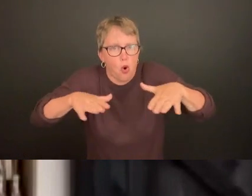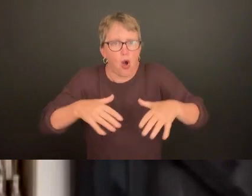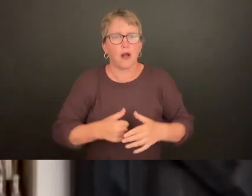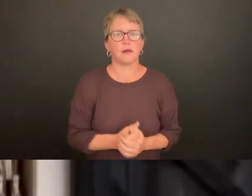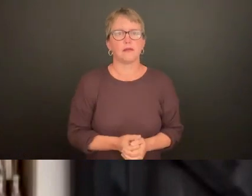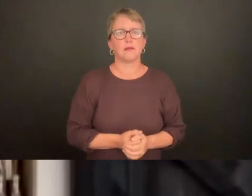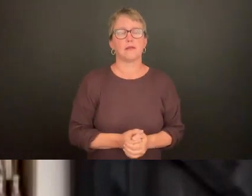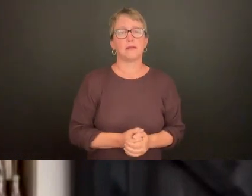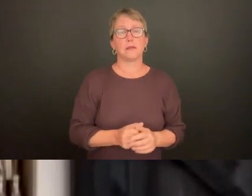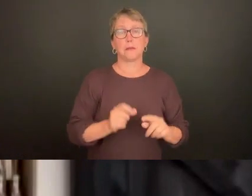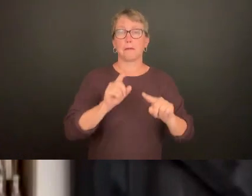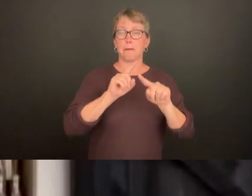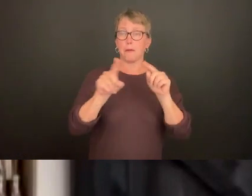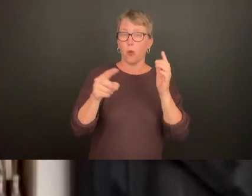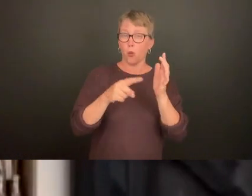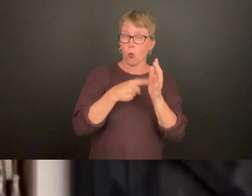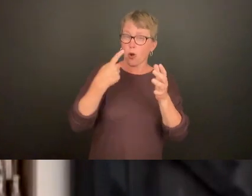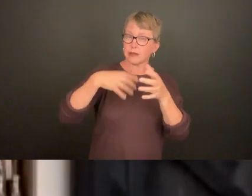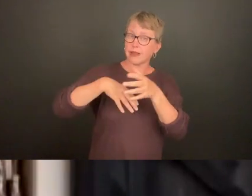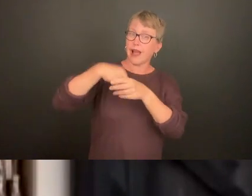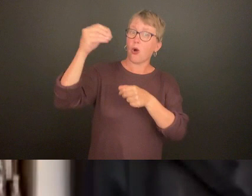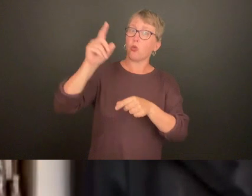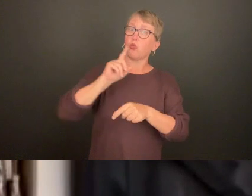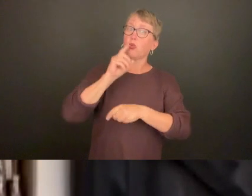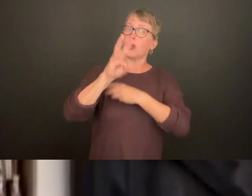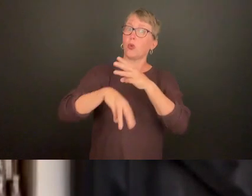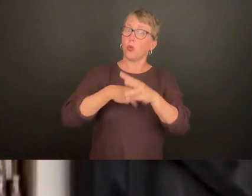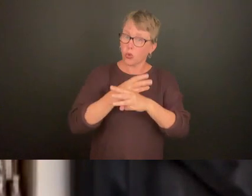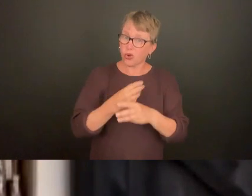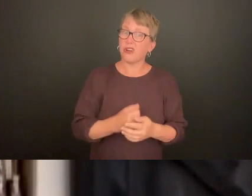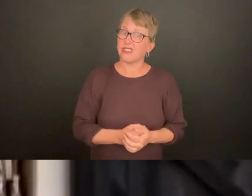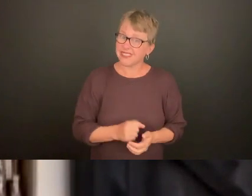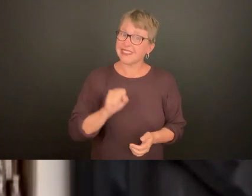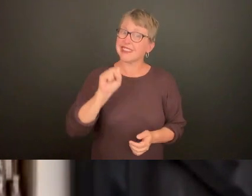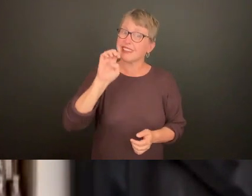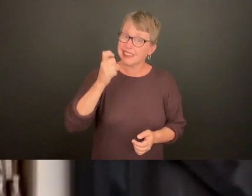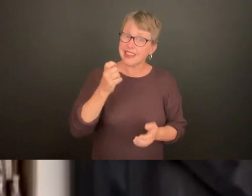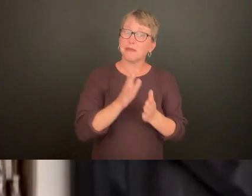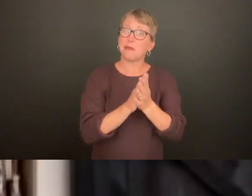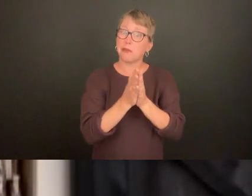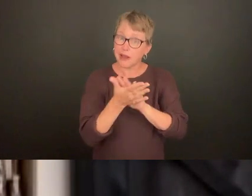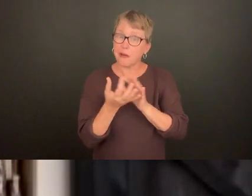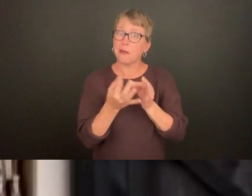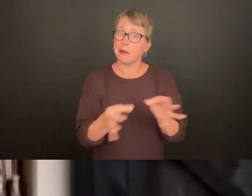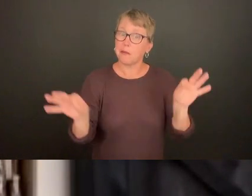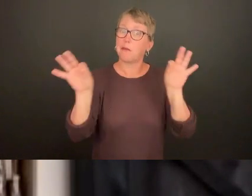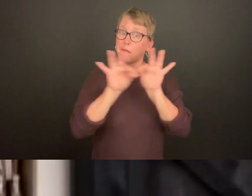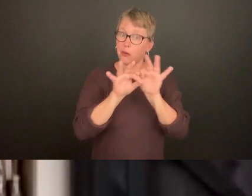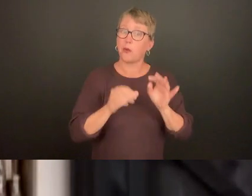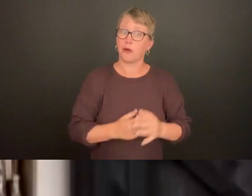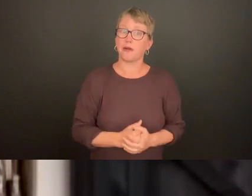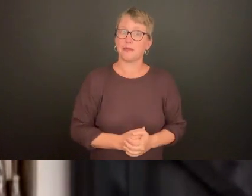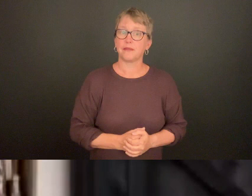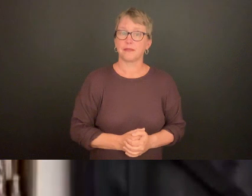sexuality relationship part wasn't a priority. But once you're out in the real world, it becomes a